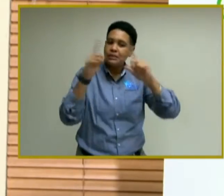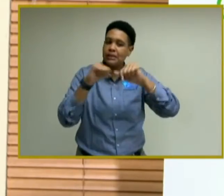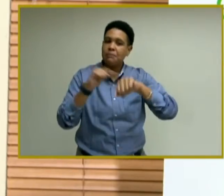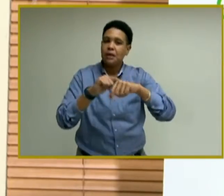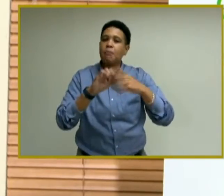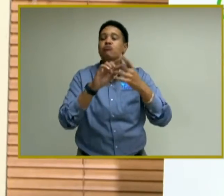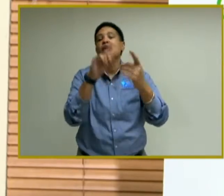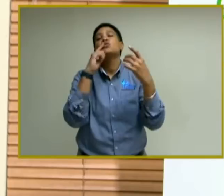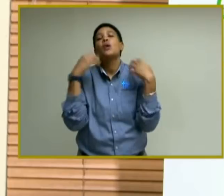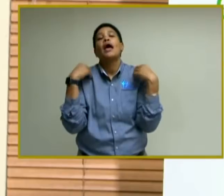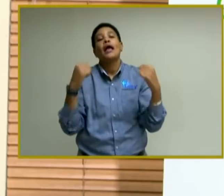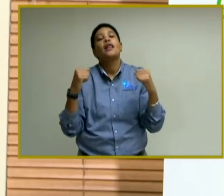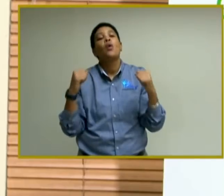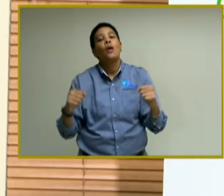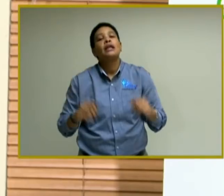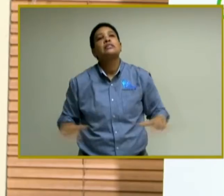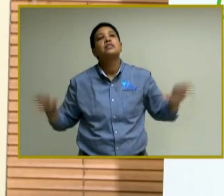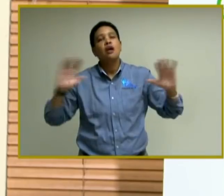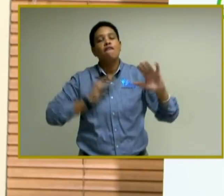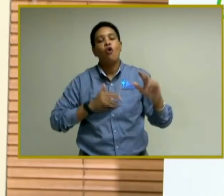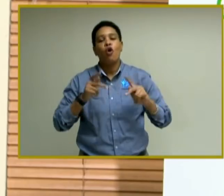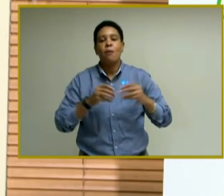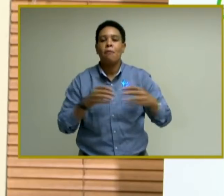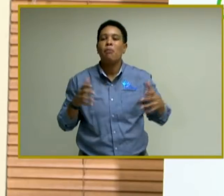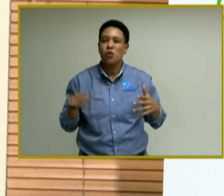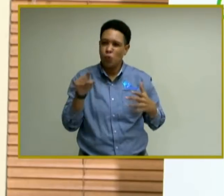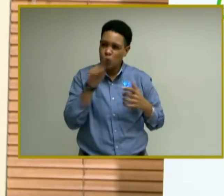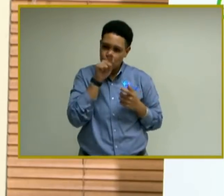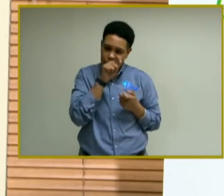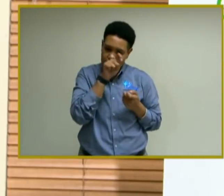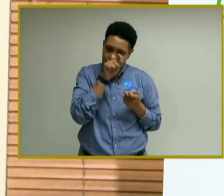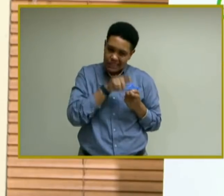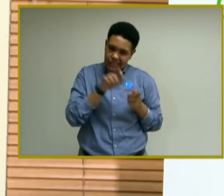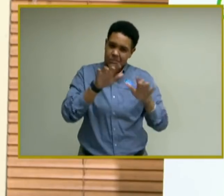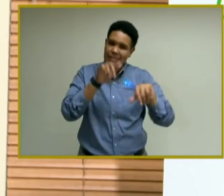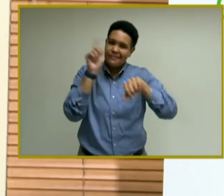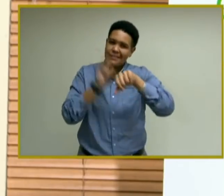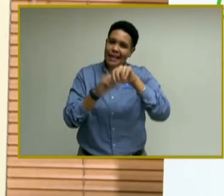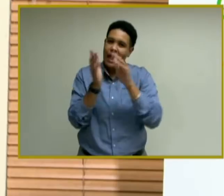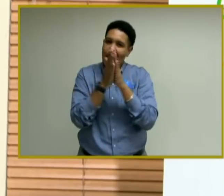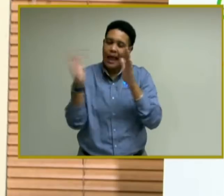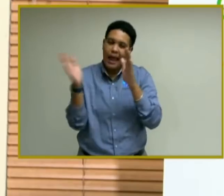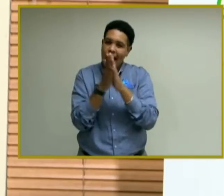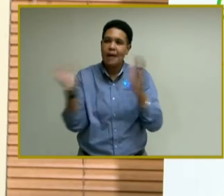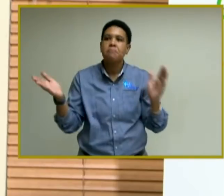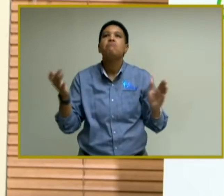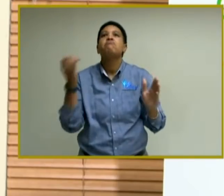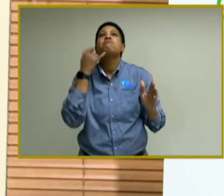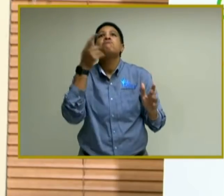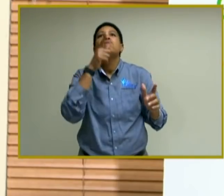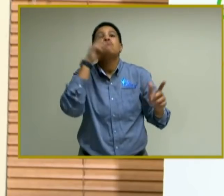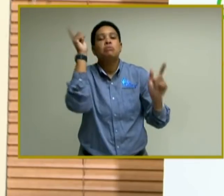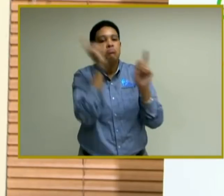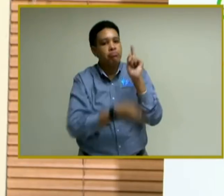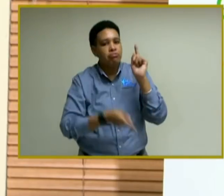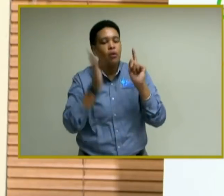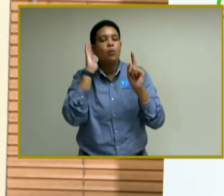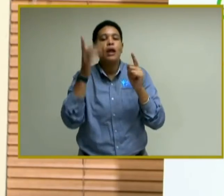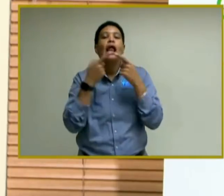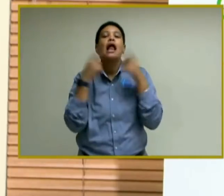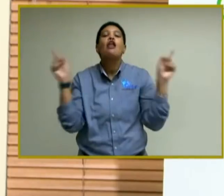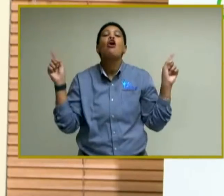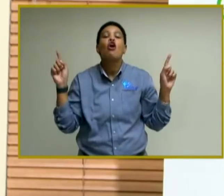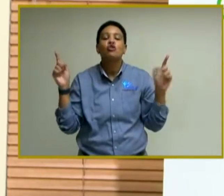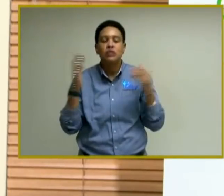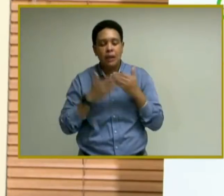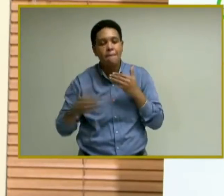and well-being of our population. So those specific times, if they are to be changed, will be announced